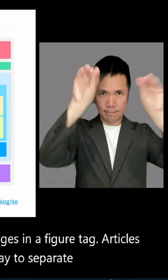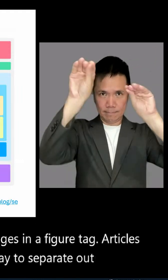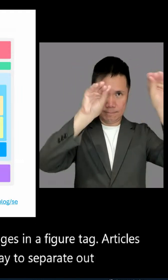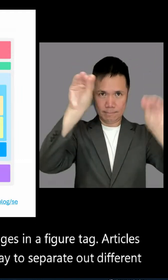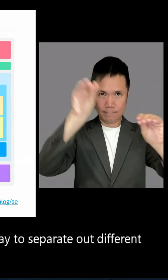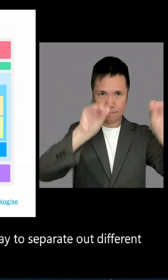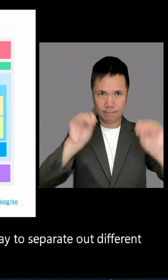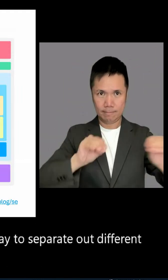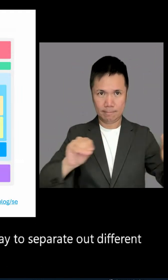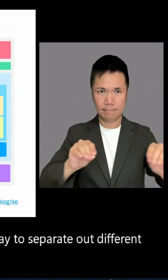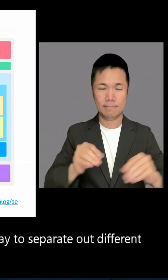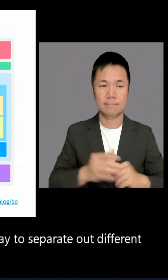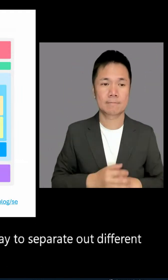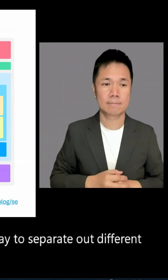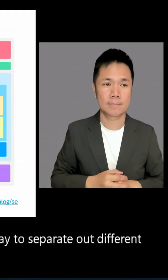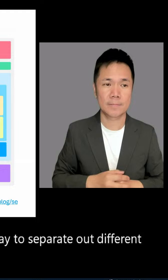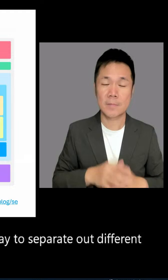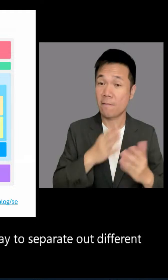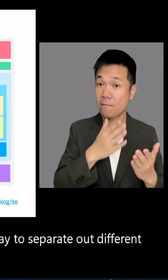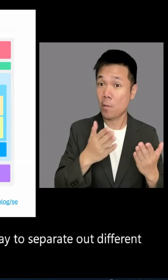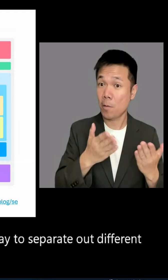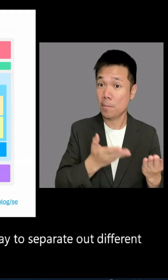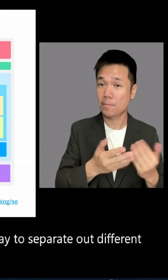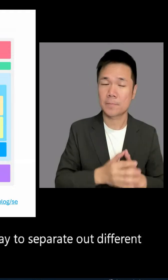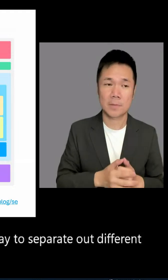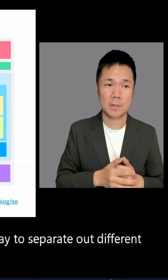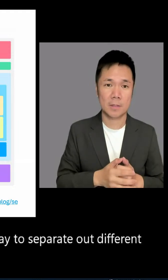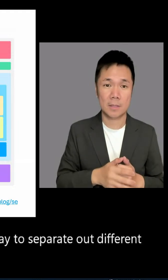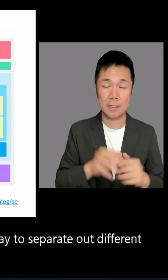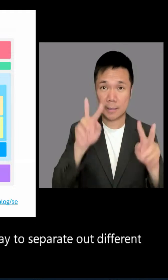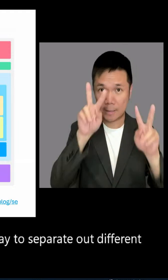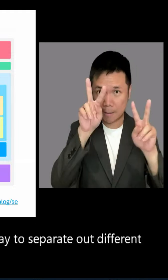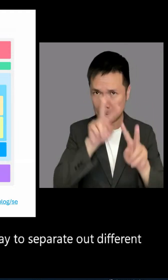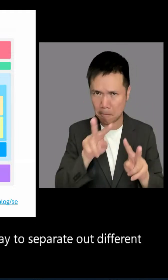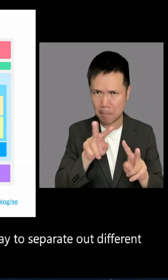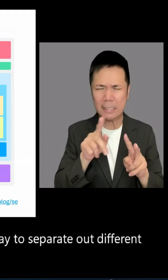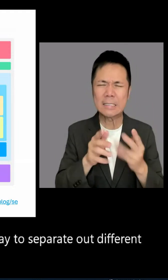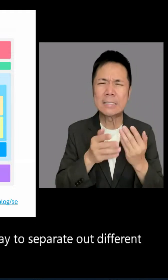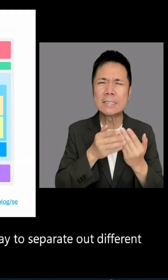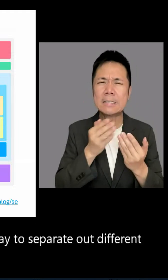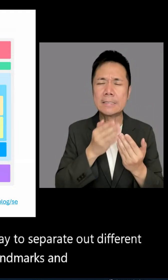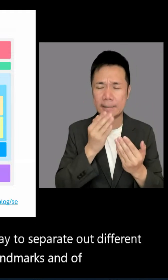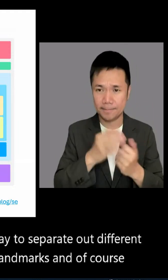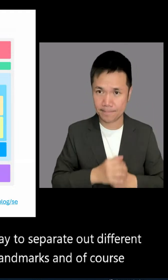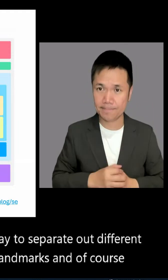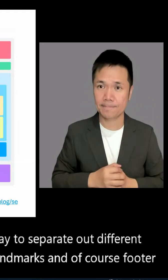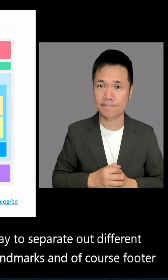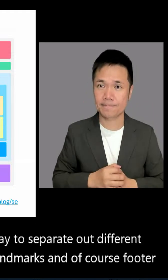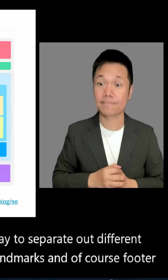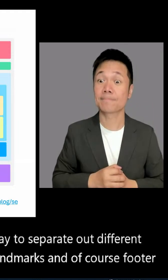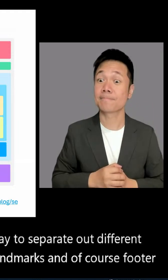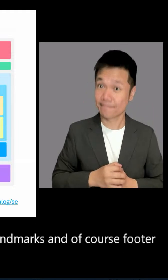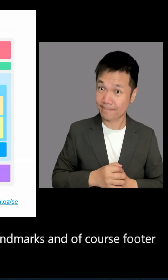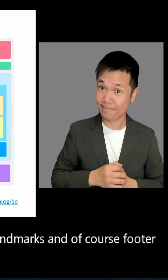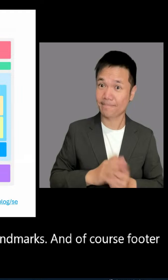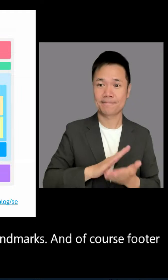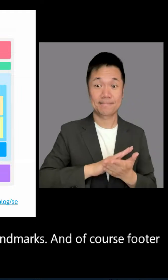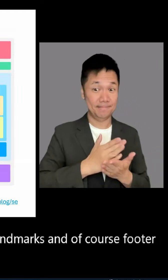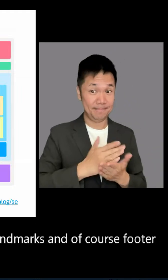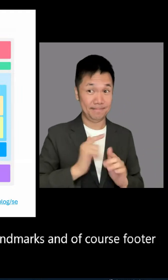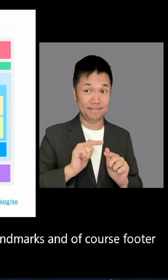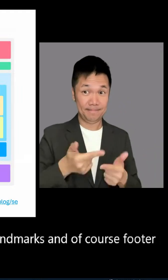the site that in a way that doesn't utilize landmarks. And of course, footer, which is a bit self-explanatory.